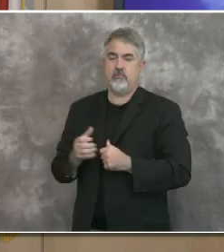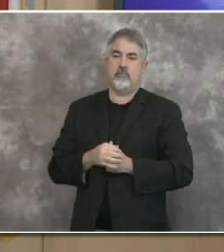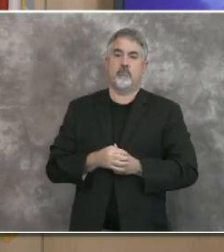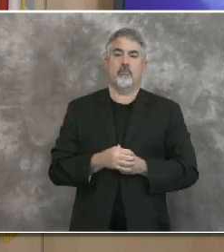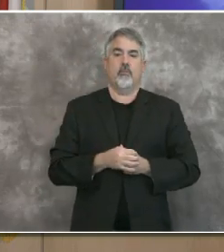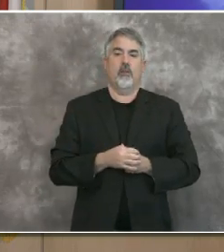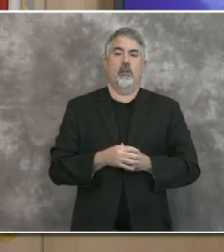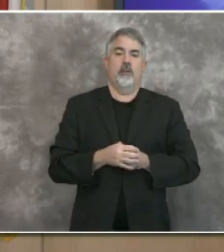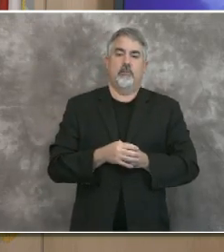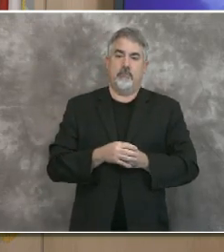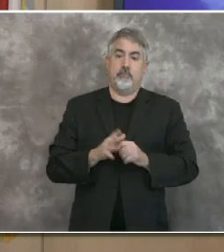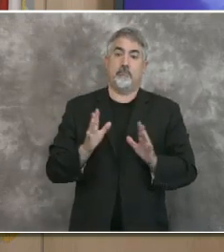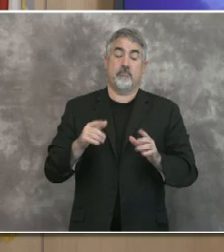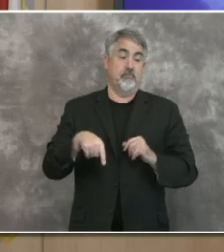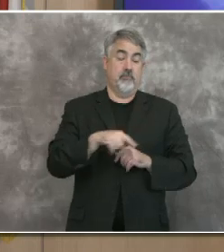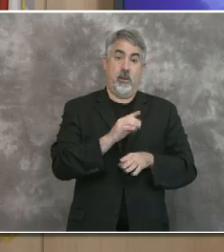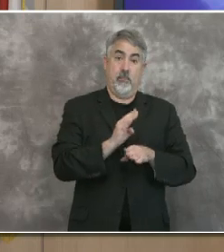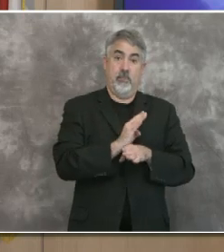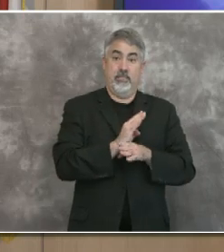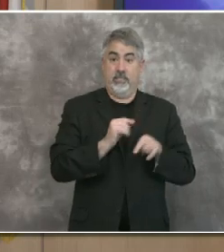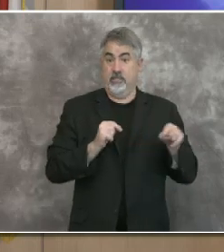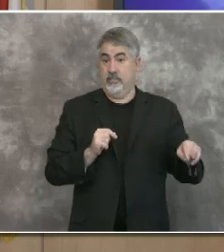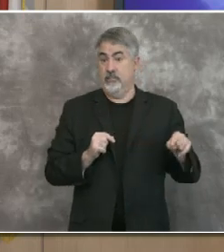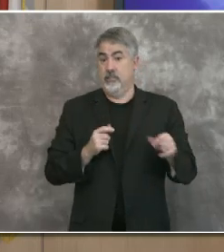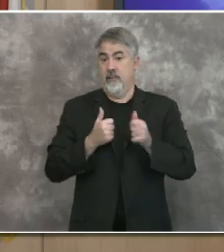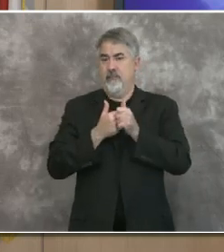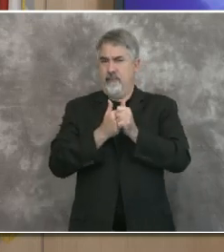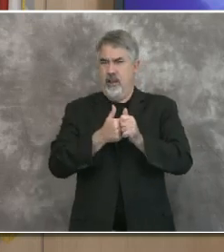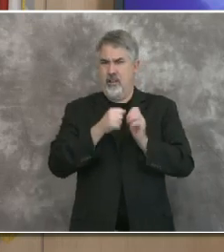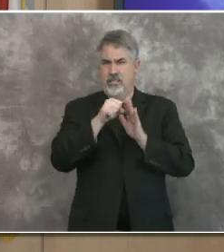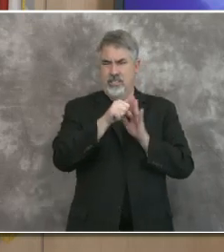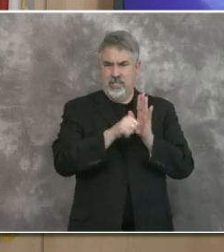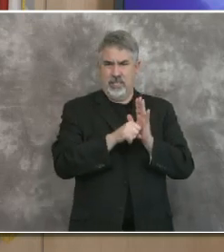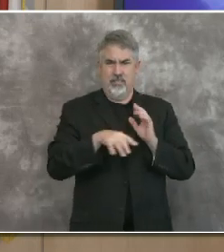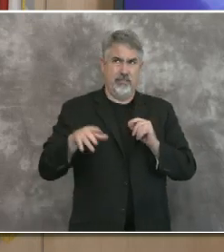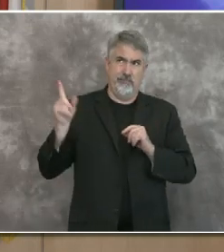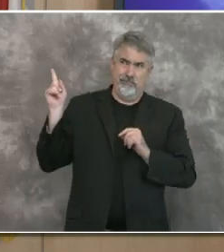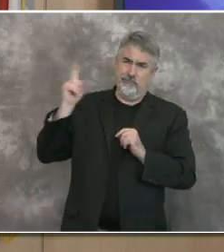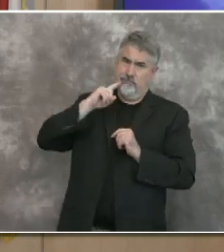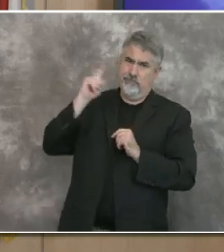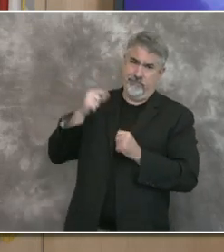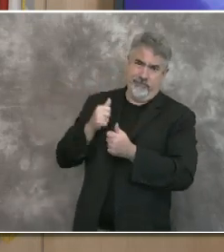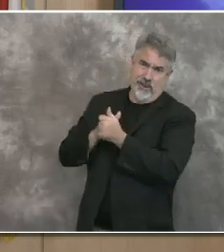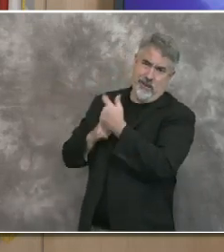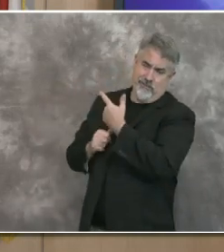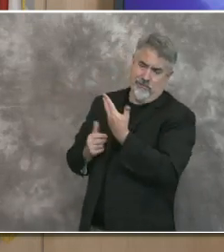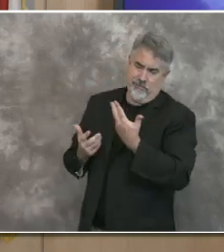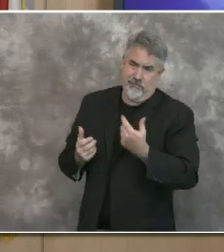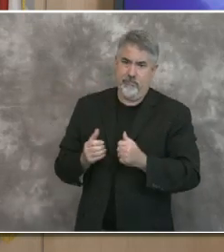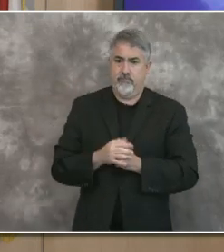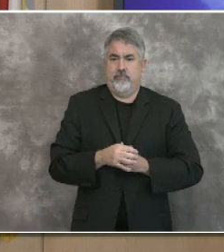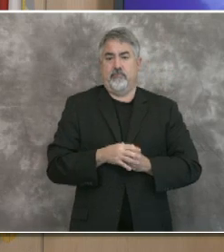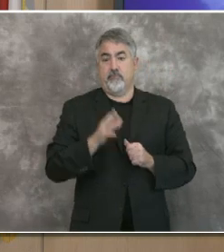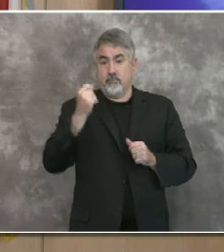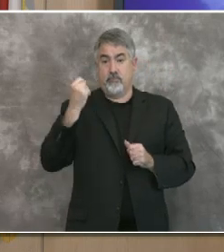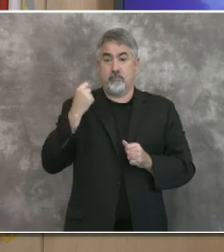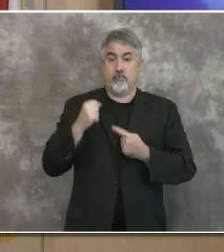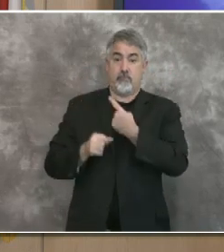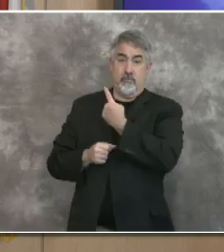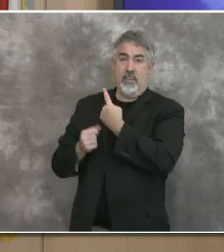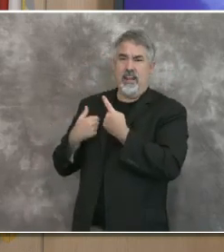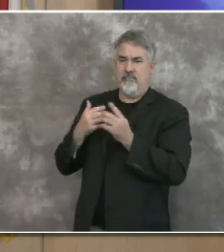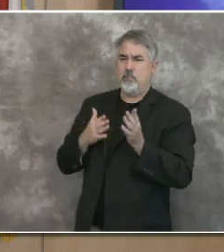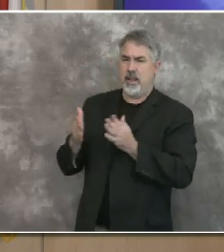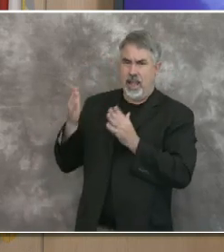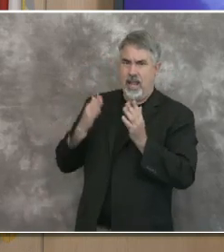available per additional state guidance. Now, there is a mechanism in the state plan where counties can move swifter than